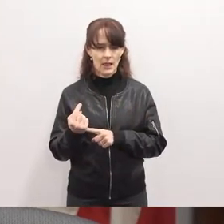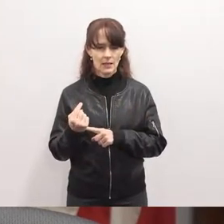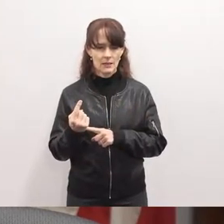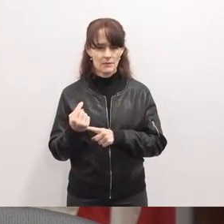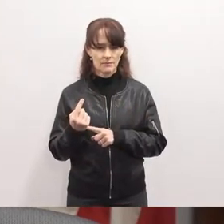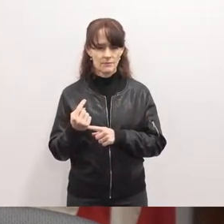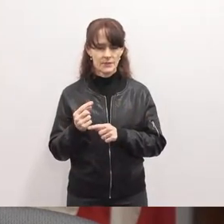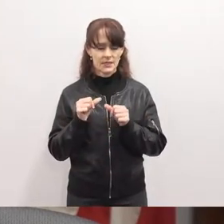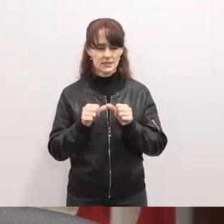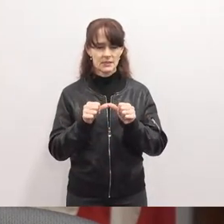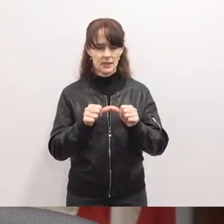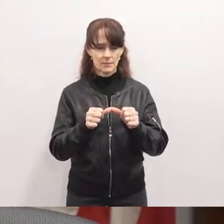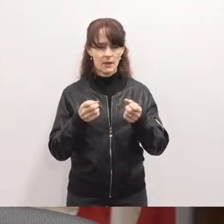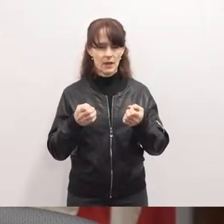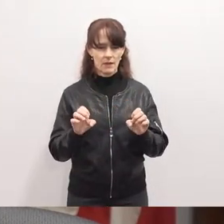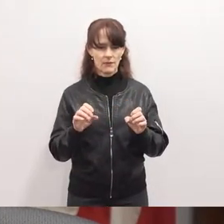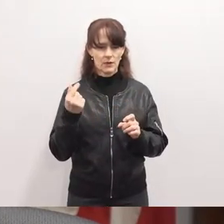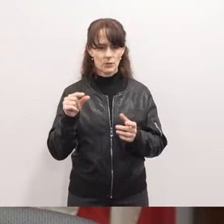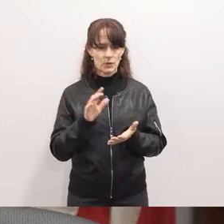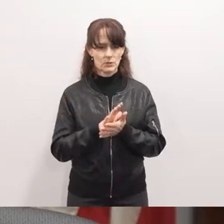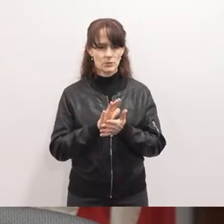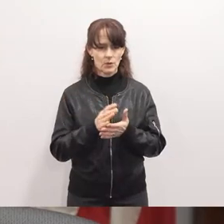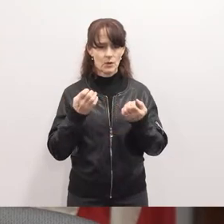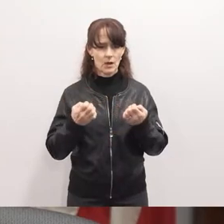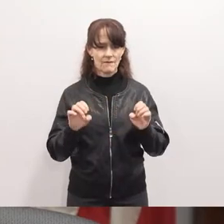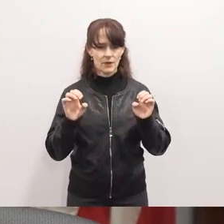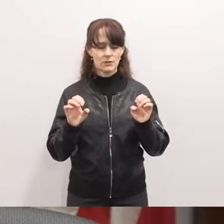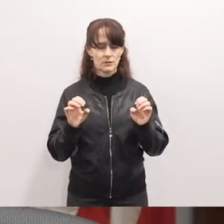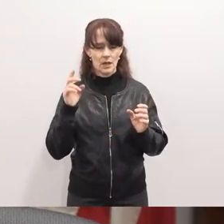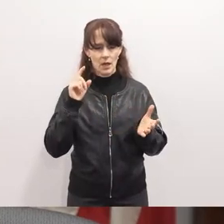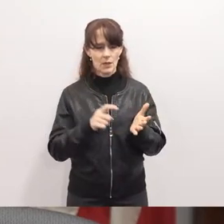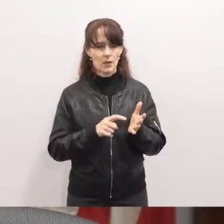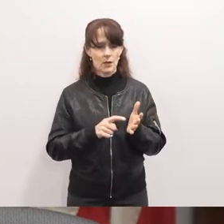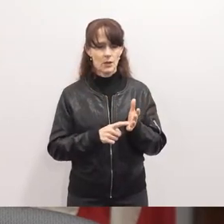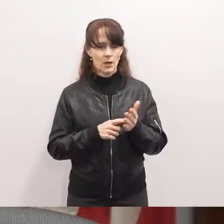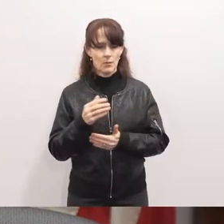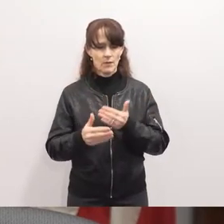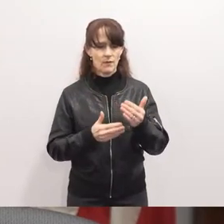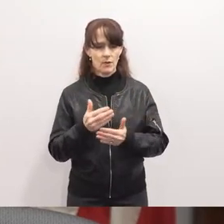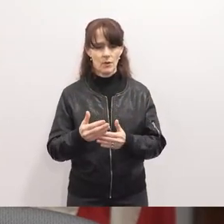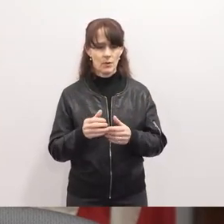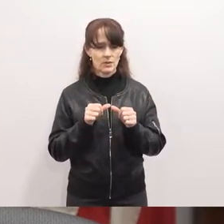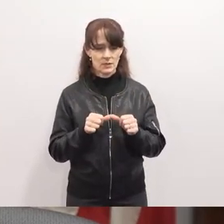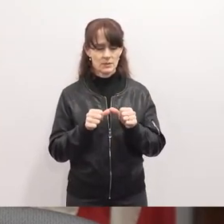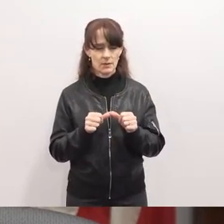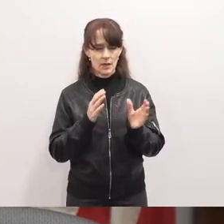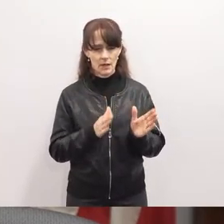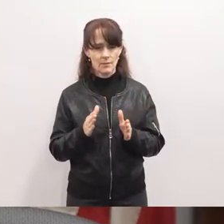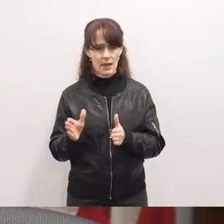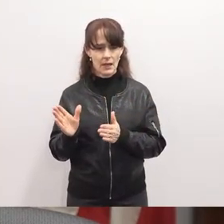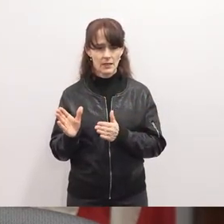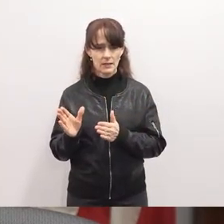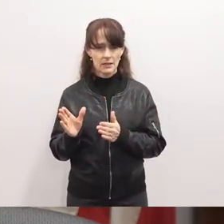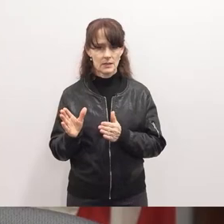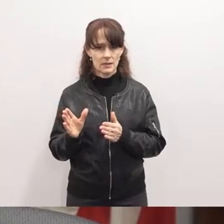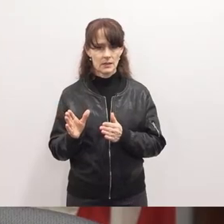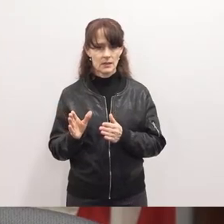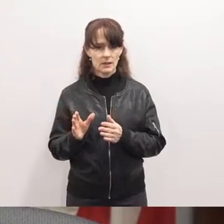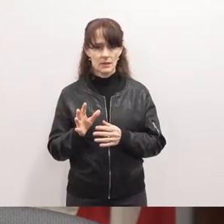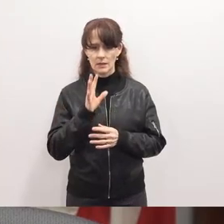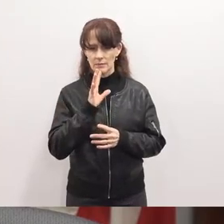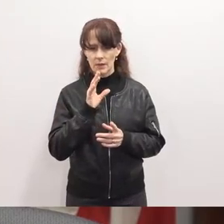our sustainability efforts, our green school efforts. And so I noticed that we're moving forward with a sustainability plan. Alan, if you could